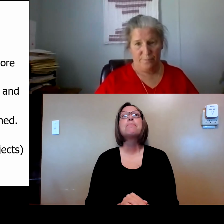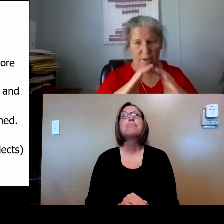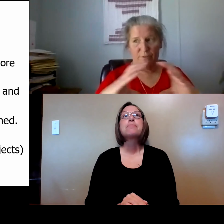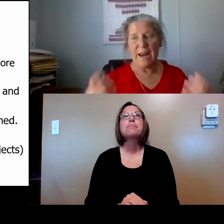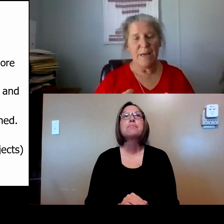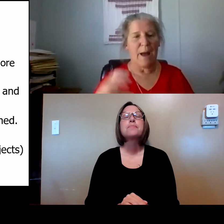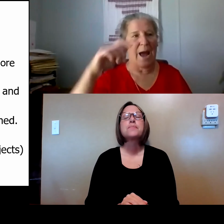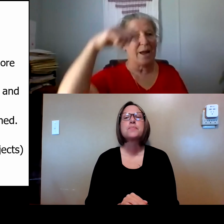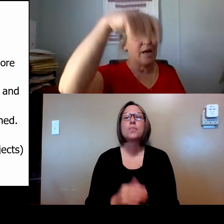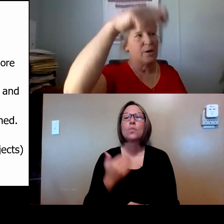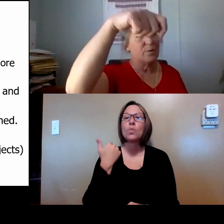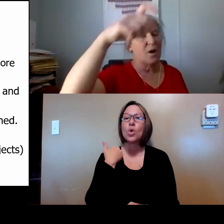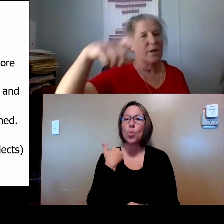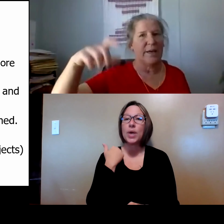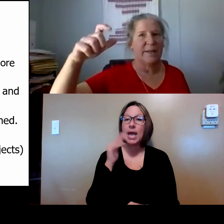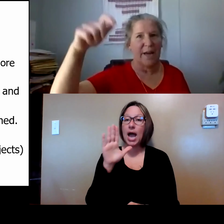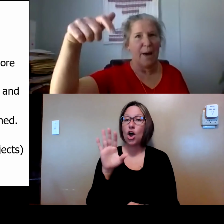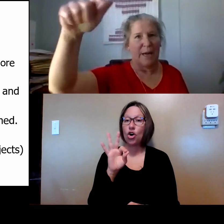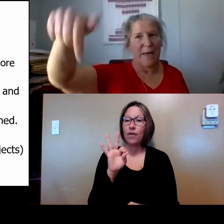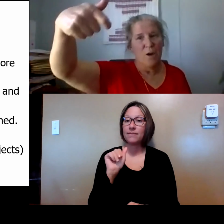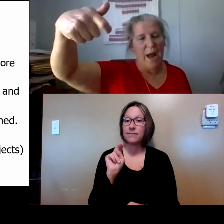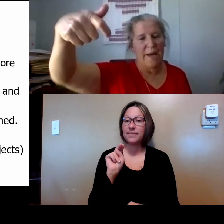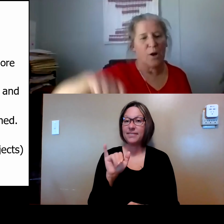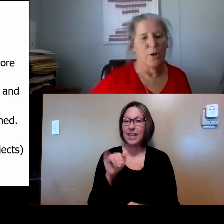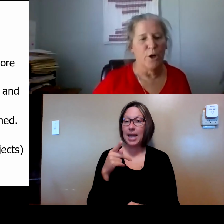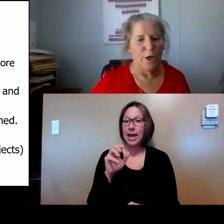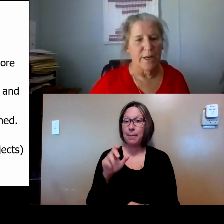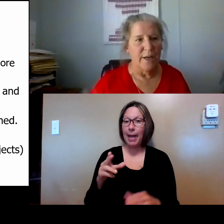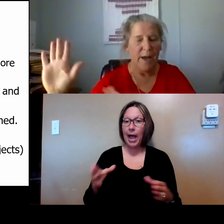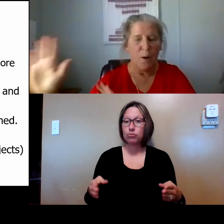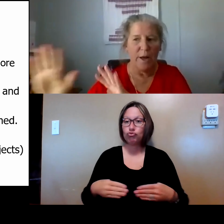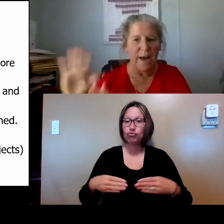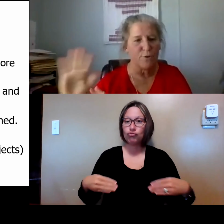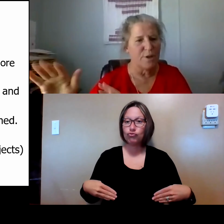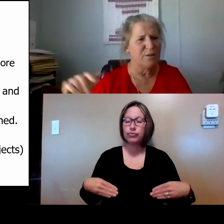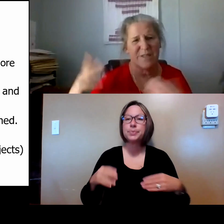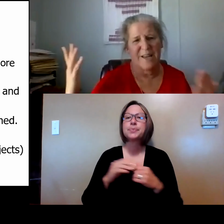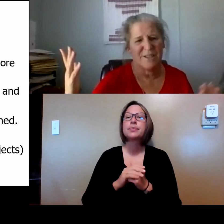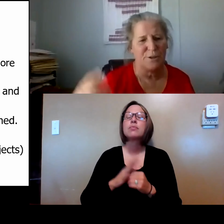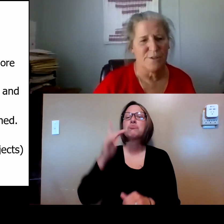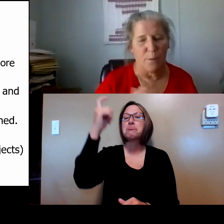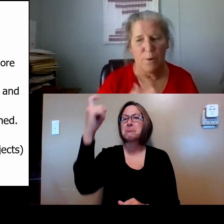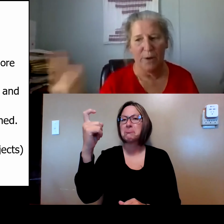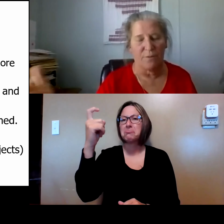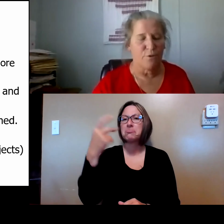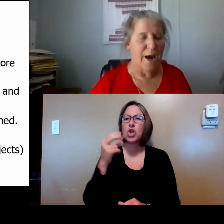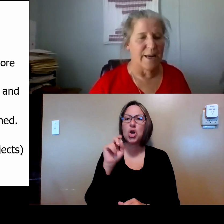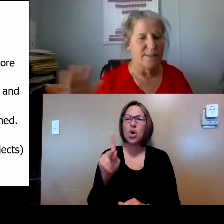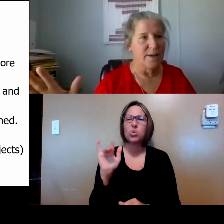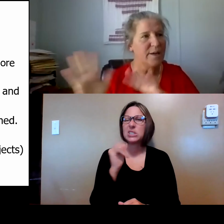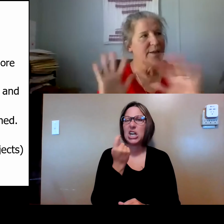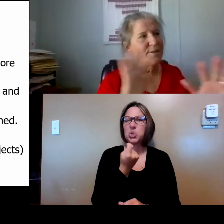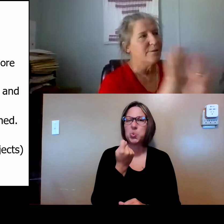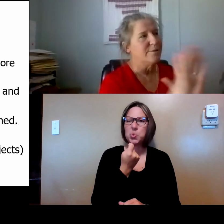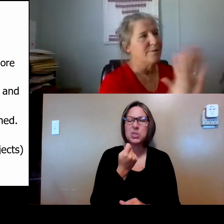community-based fanny pack, and it was in a cubby hanging on a hook. And one afternoon, it was like a Tuesday. We went on